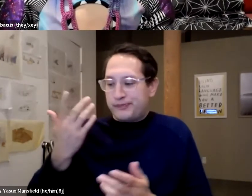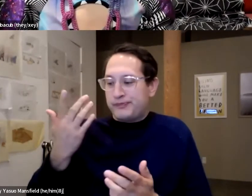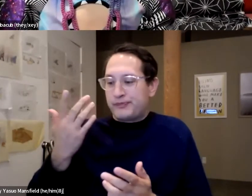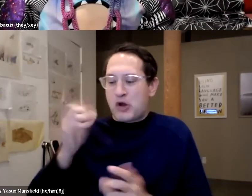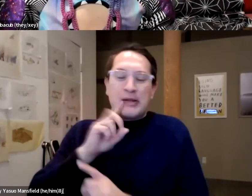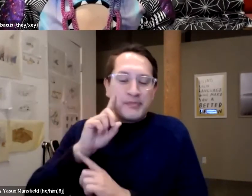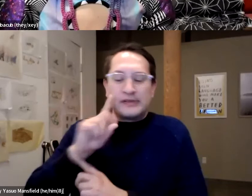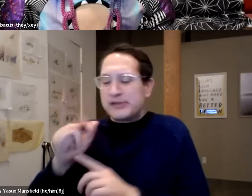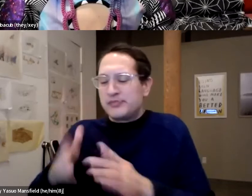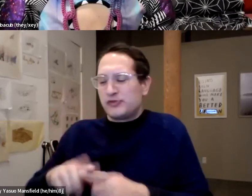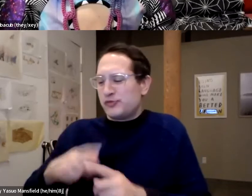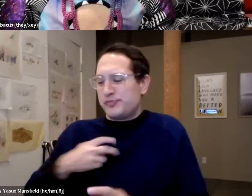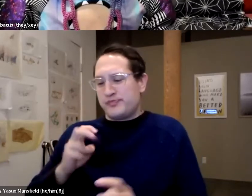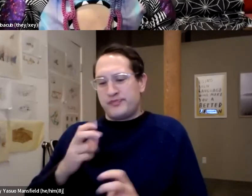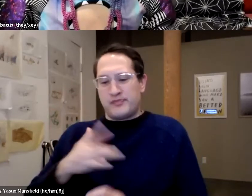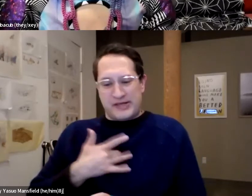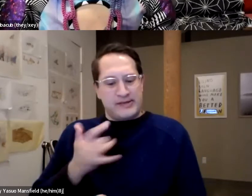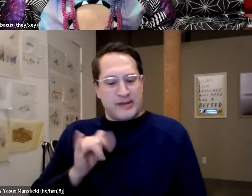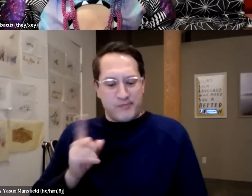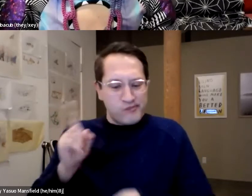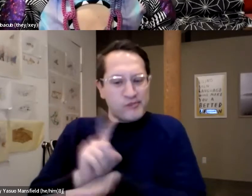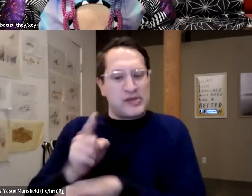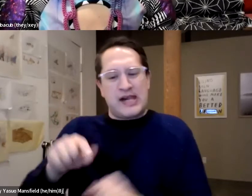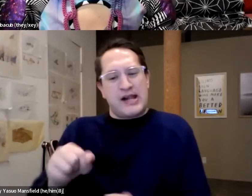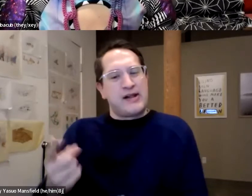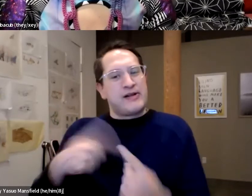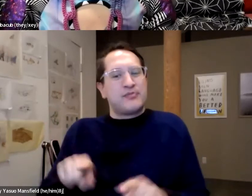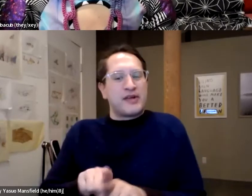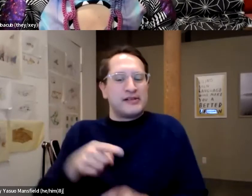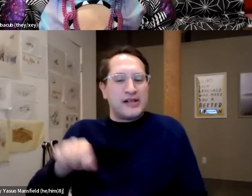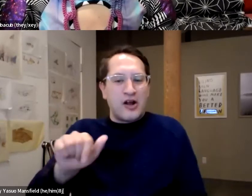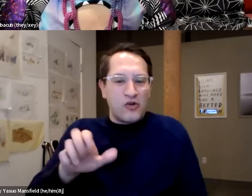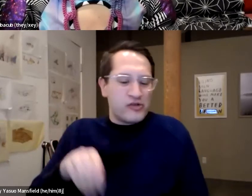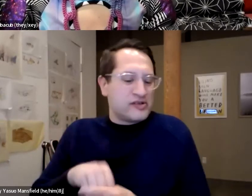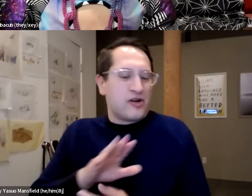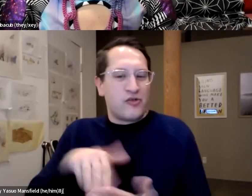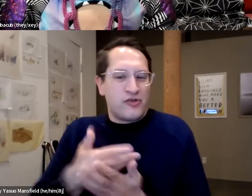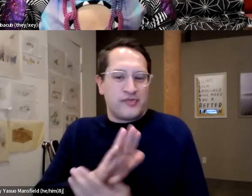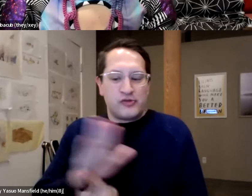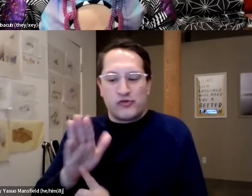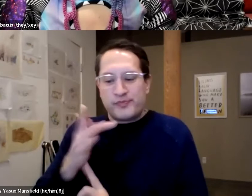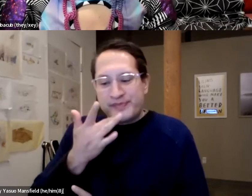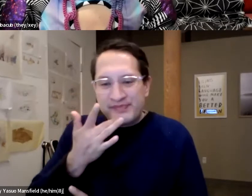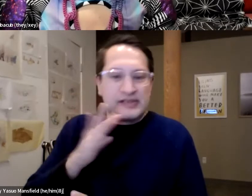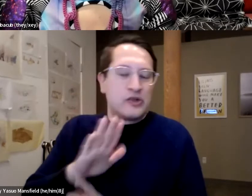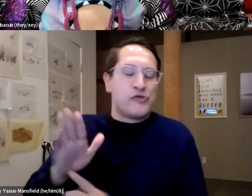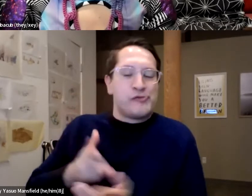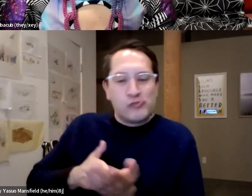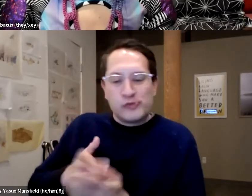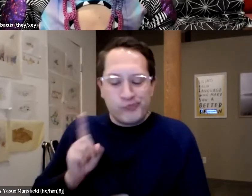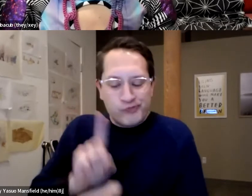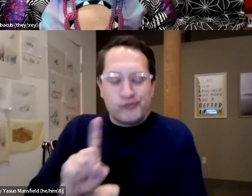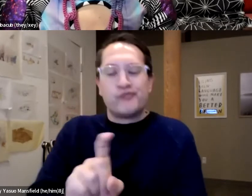person to feel, or a deaf disabled person to feel they can get up and say, I can come as I am in